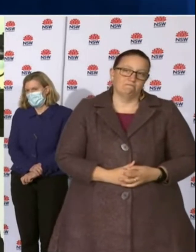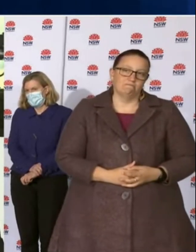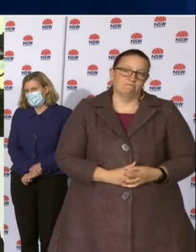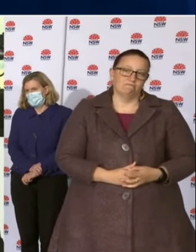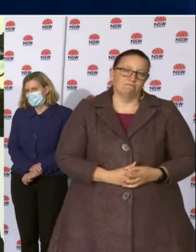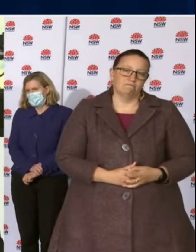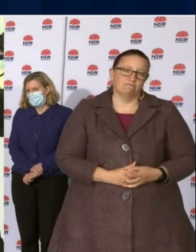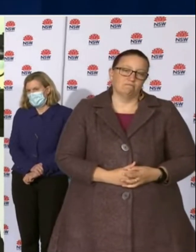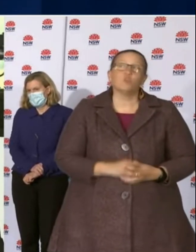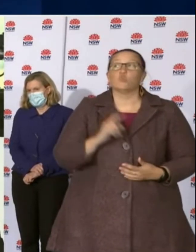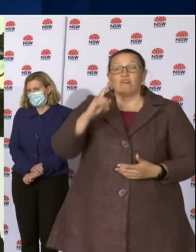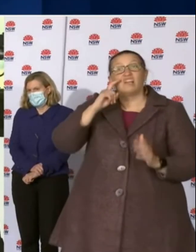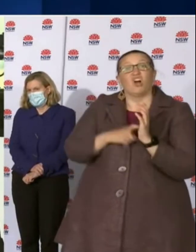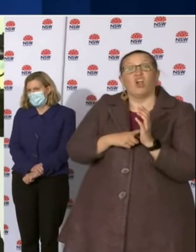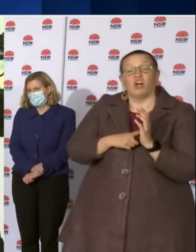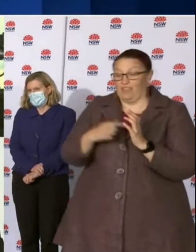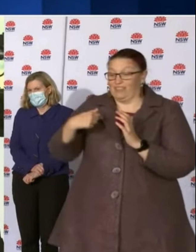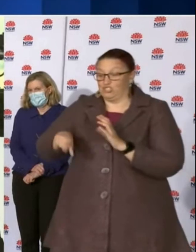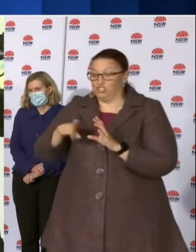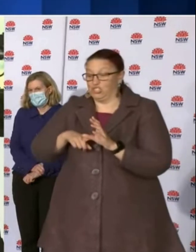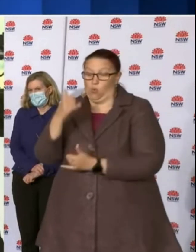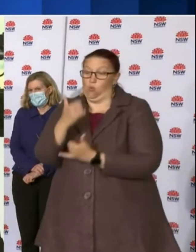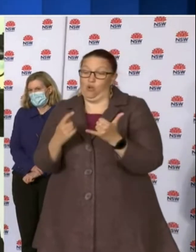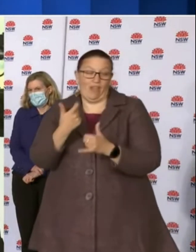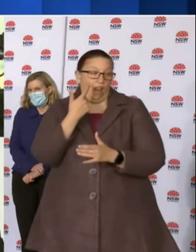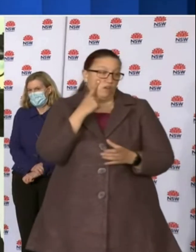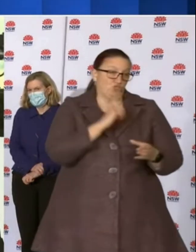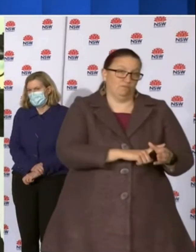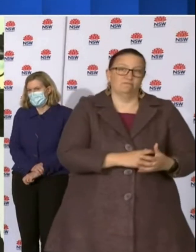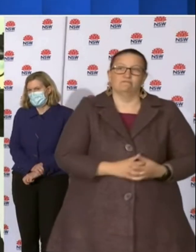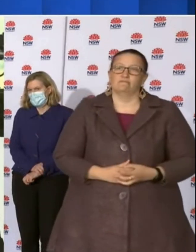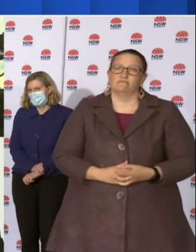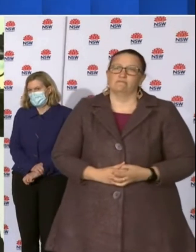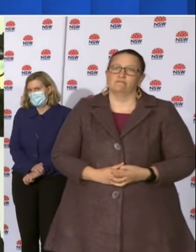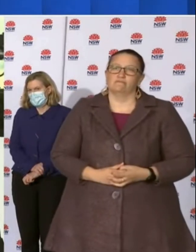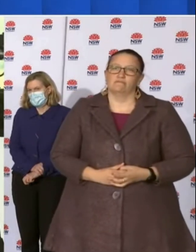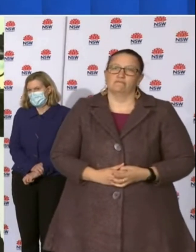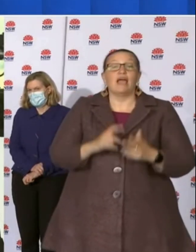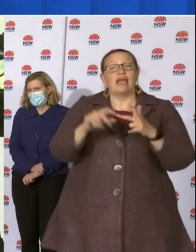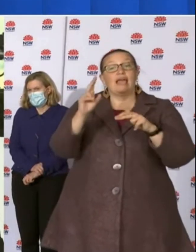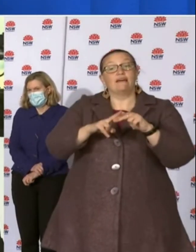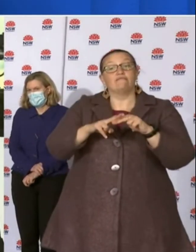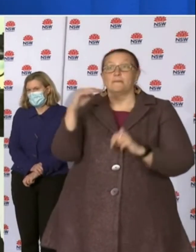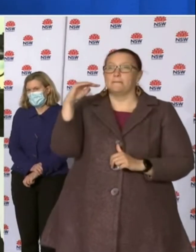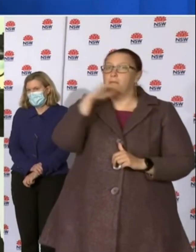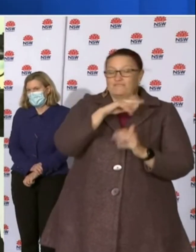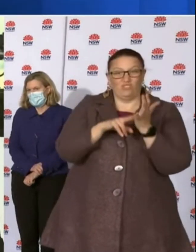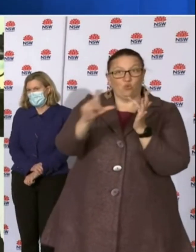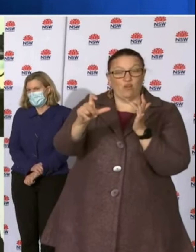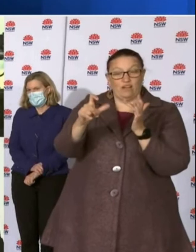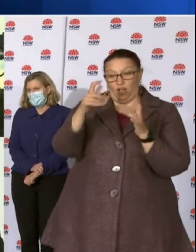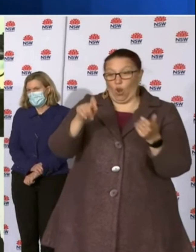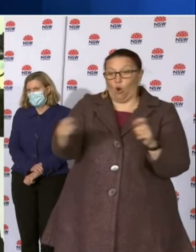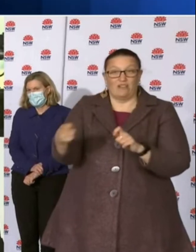its lockdown, having entered its lockdown well after New South Wales, will the New South Wales government concede that with Delta,